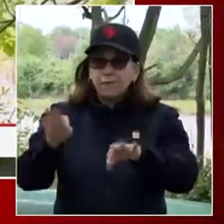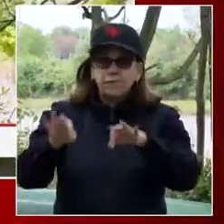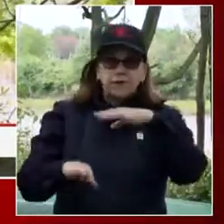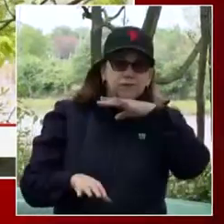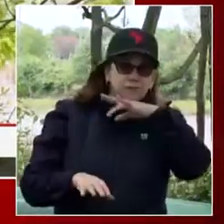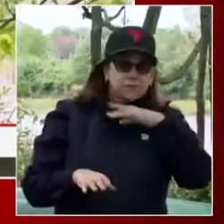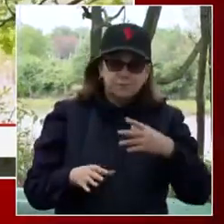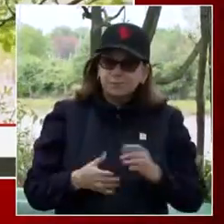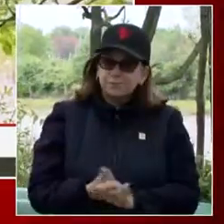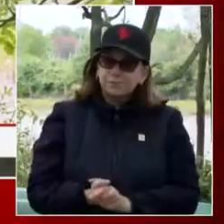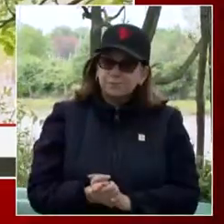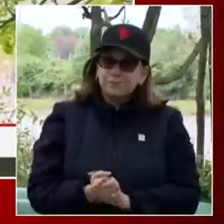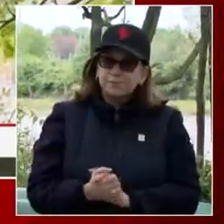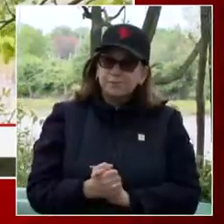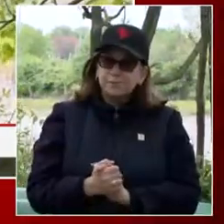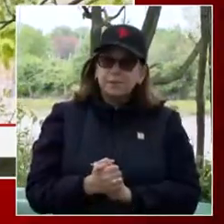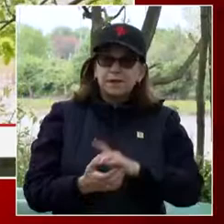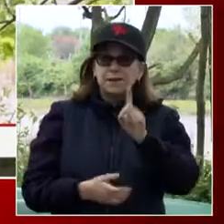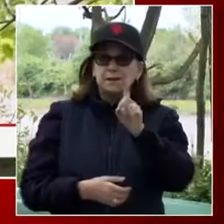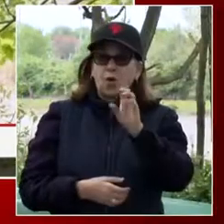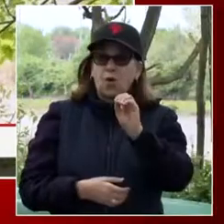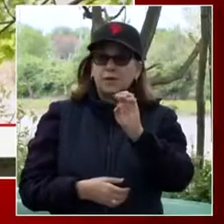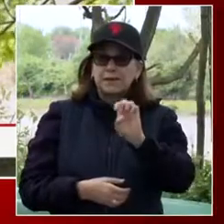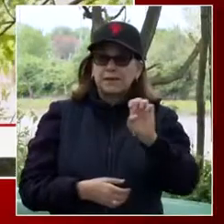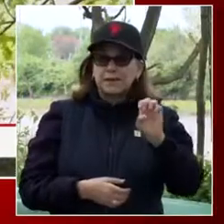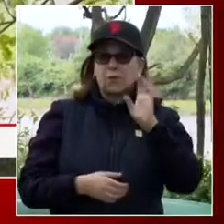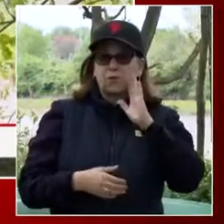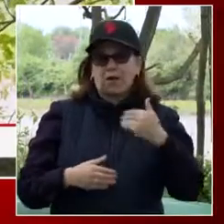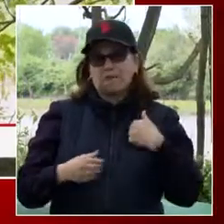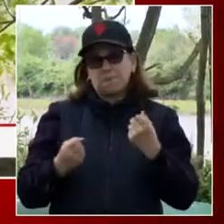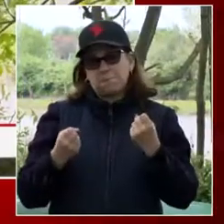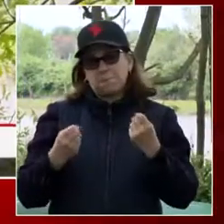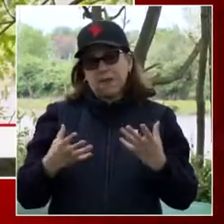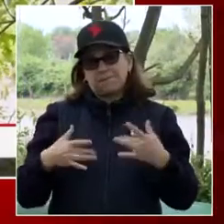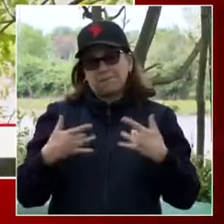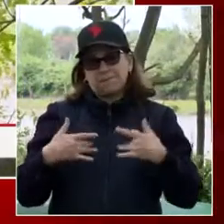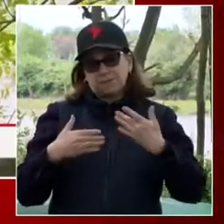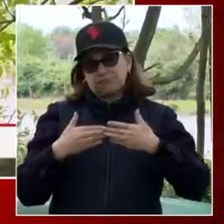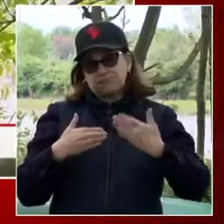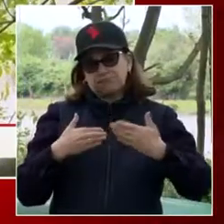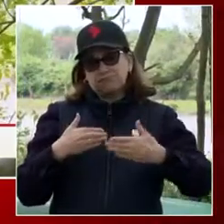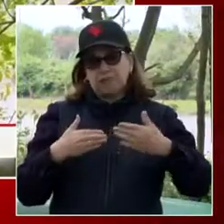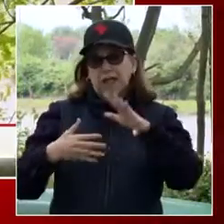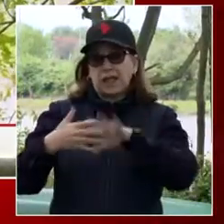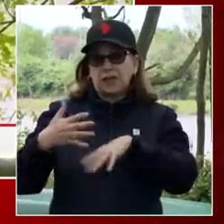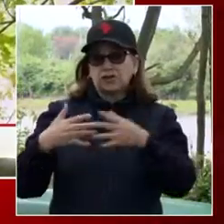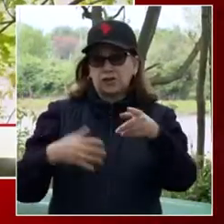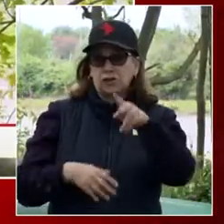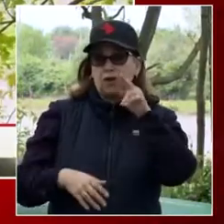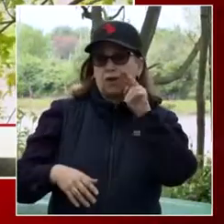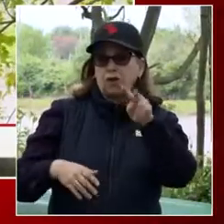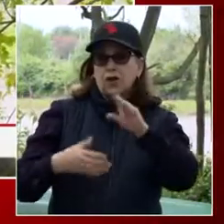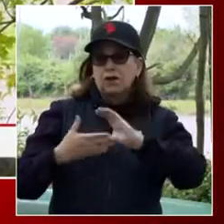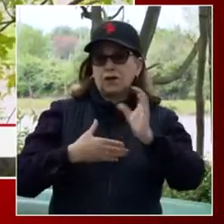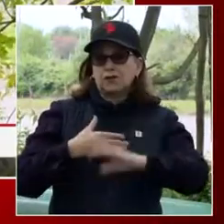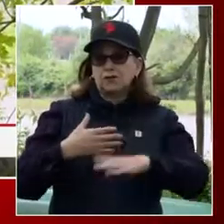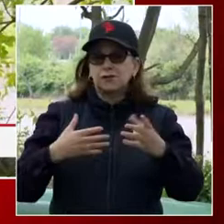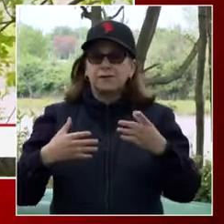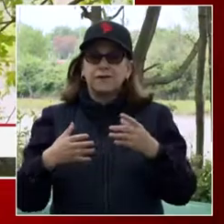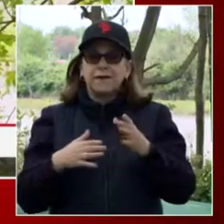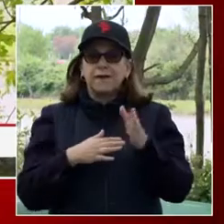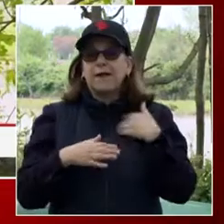a number of DOEE events and green activities coming up. We have DOEE Fishing Days